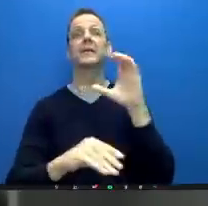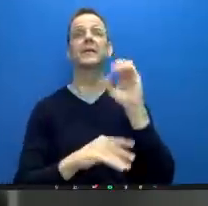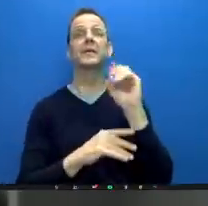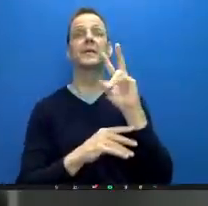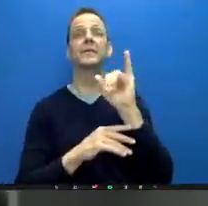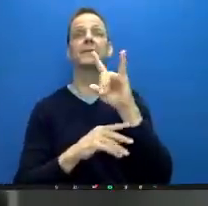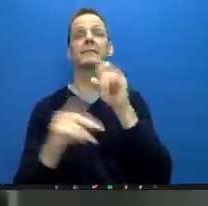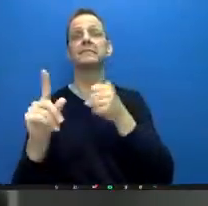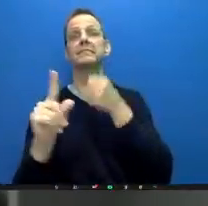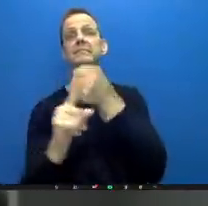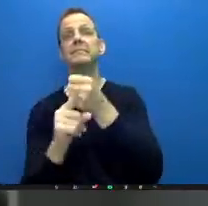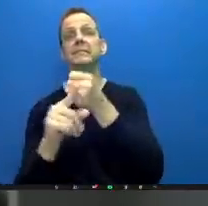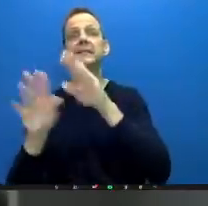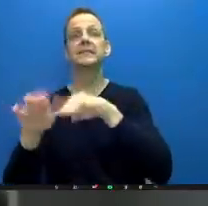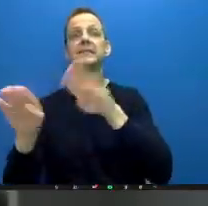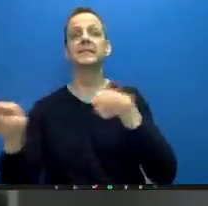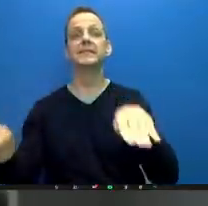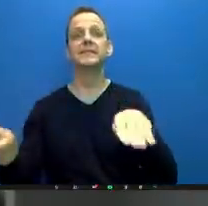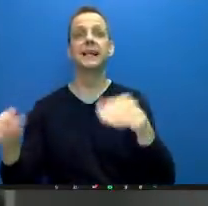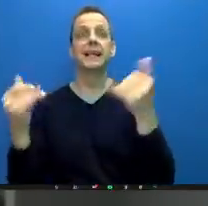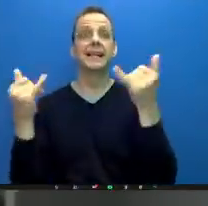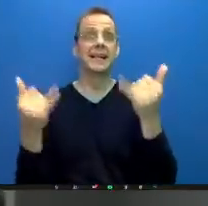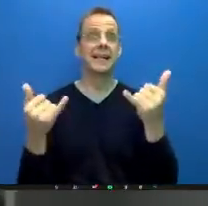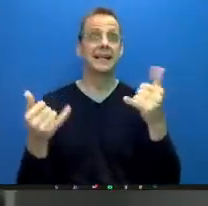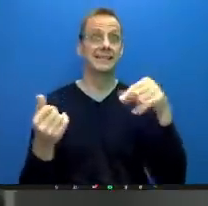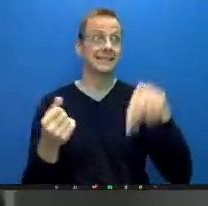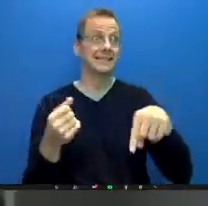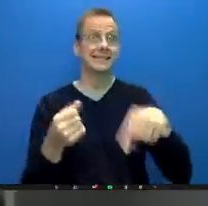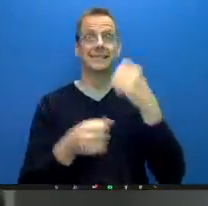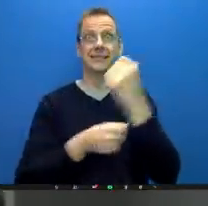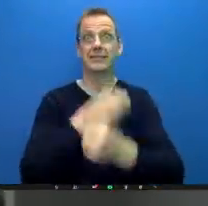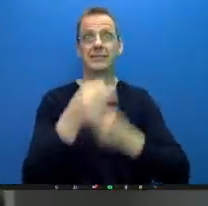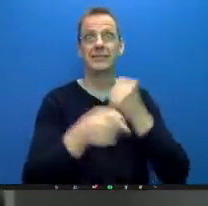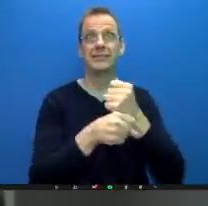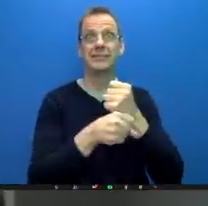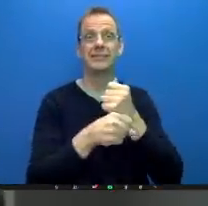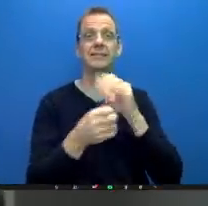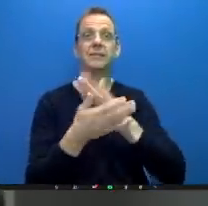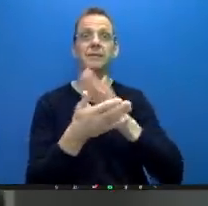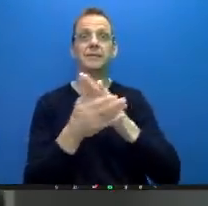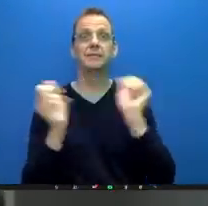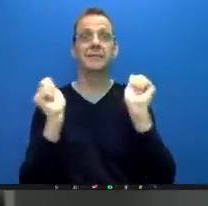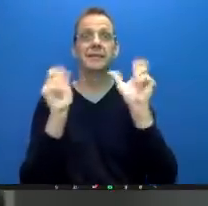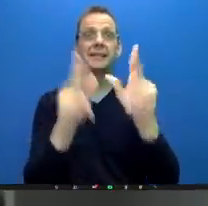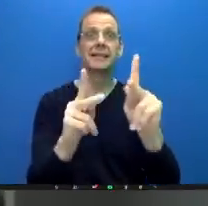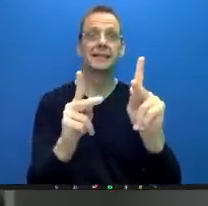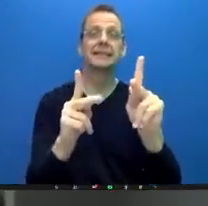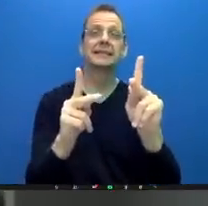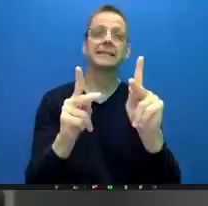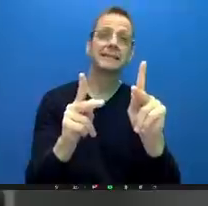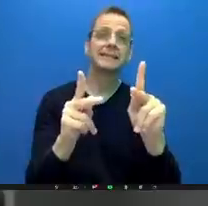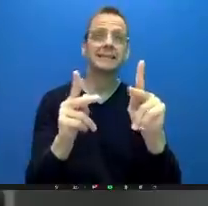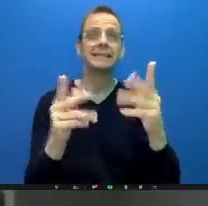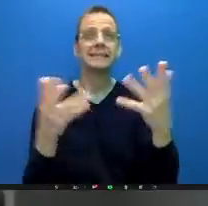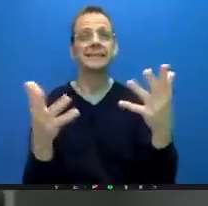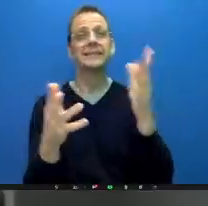Good afternoon. I will take a few minutes now, as this is our back to school focus, and direct viewers to where they